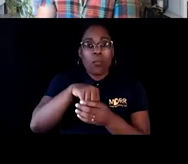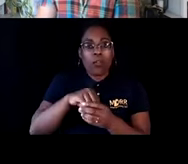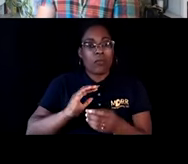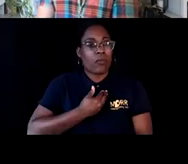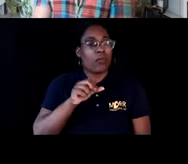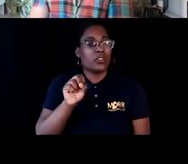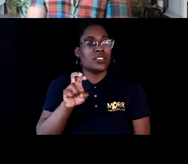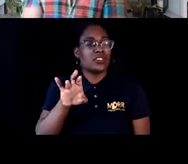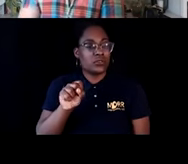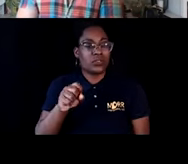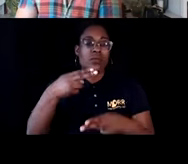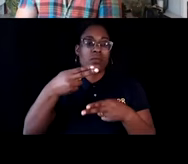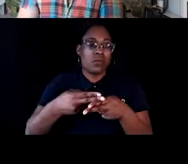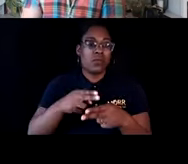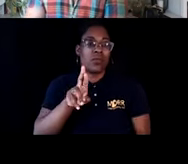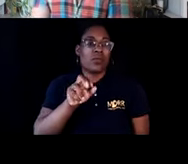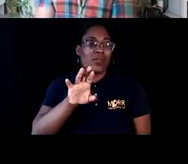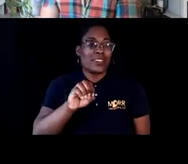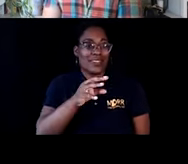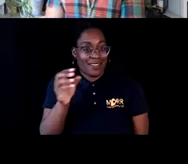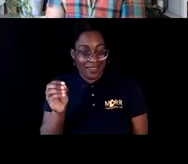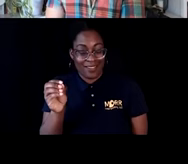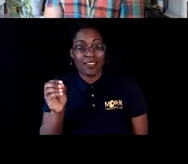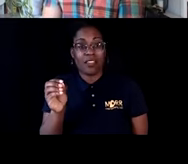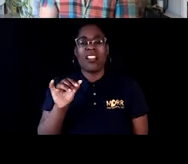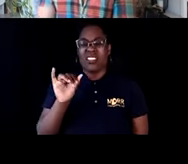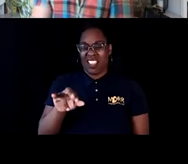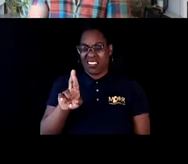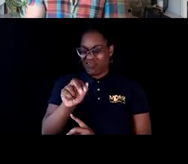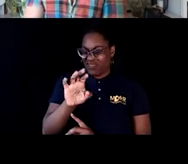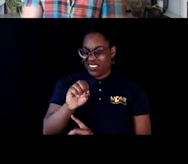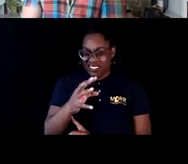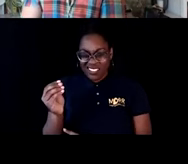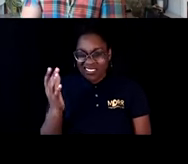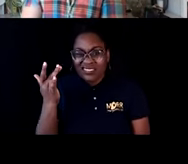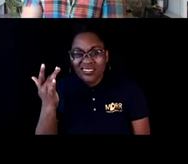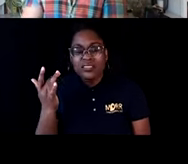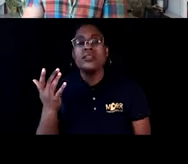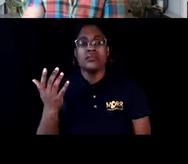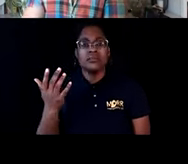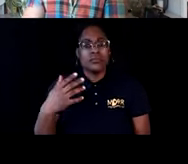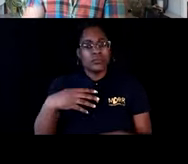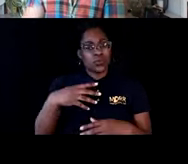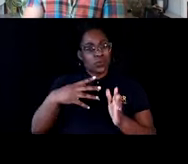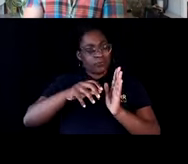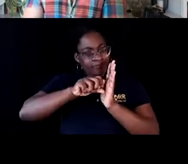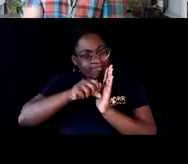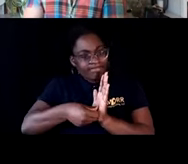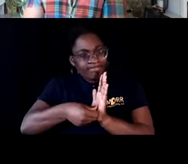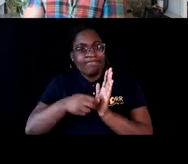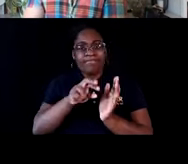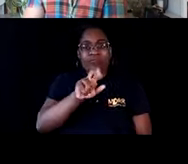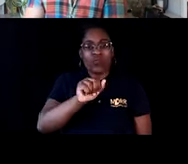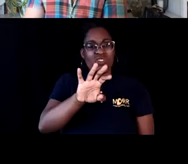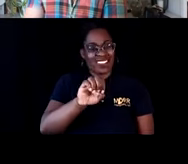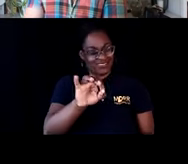and Webinar series puts race at the forefront of our conversations to say that if we are not putting race at